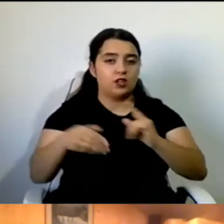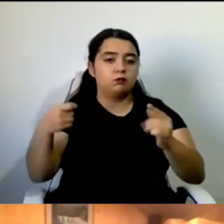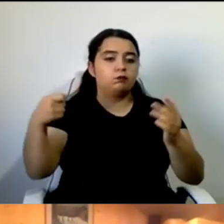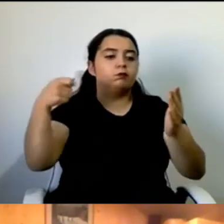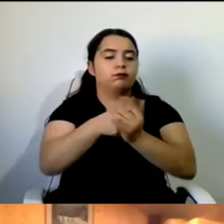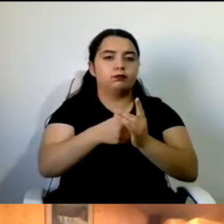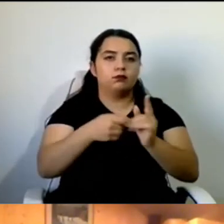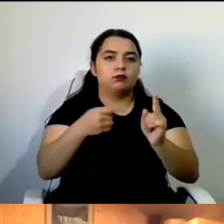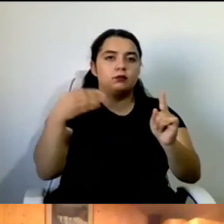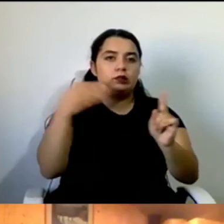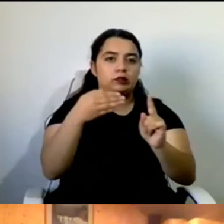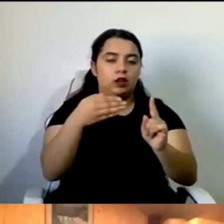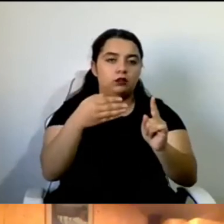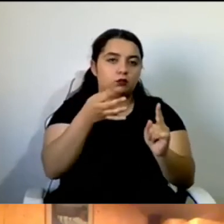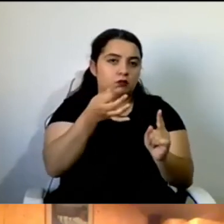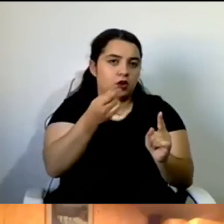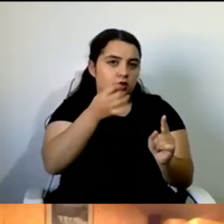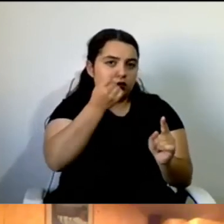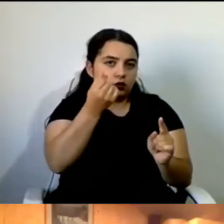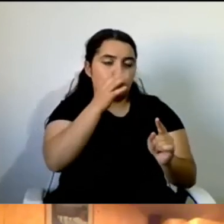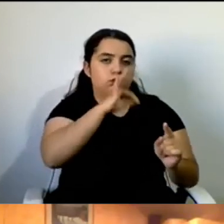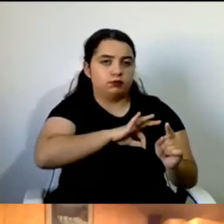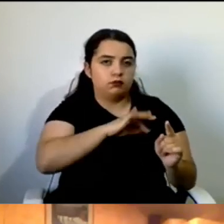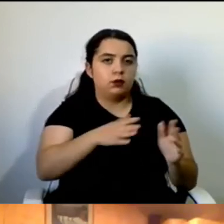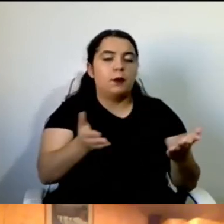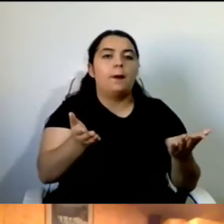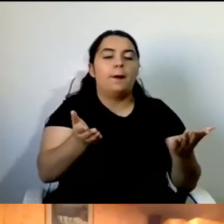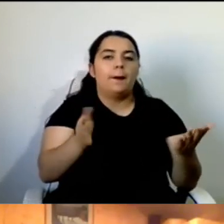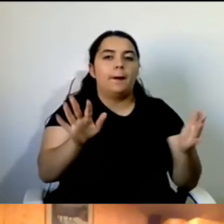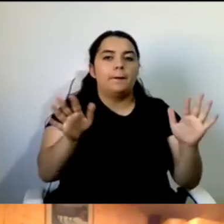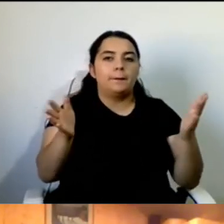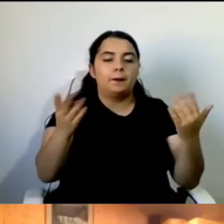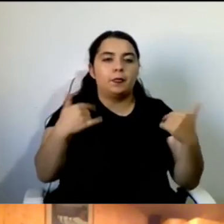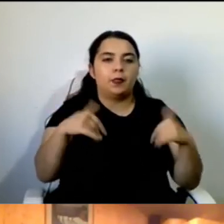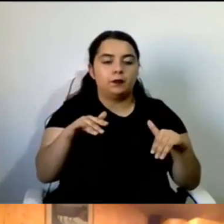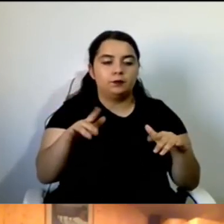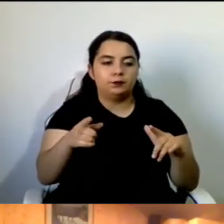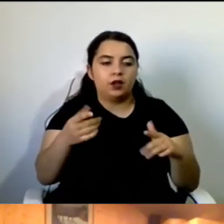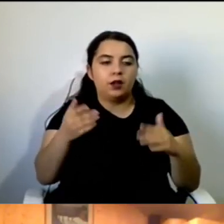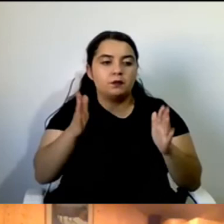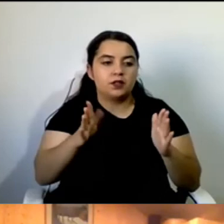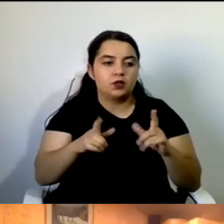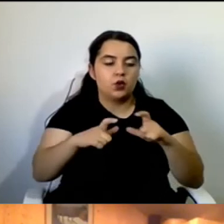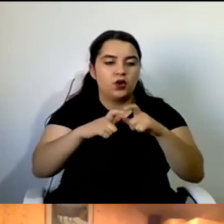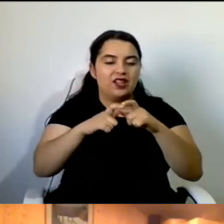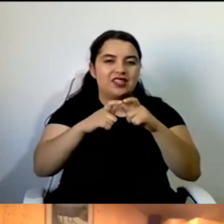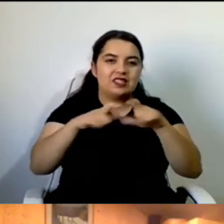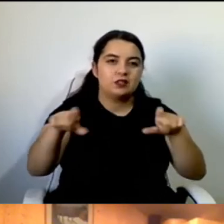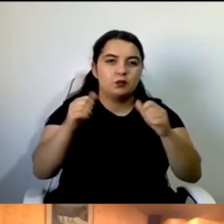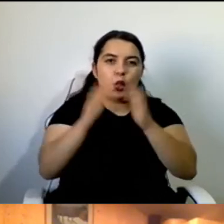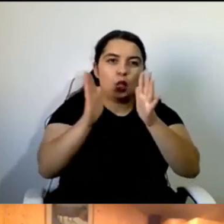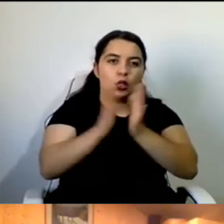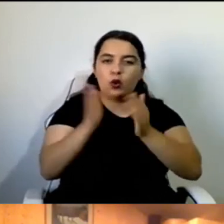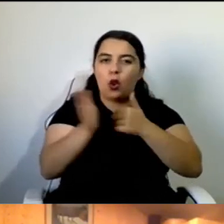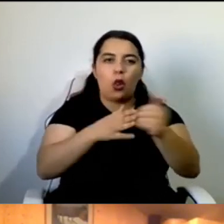funding has to be, you have to have a receipt for everything, whatever the cost is, because it is a bookkeeping that